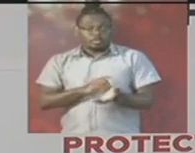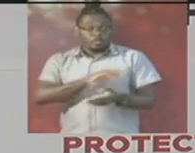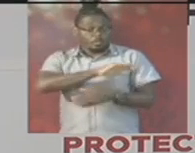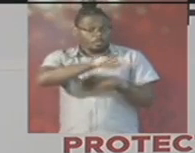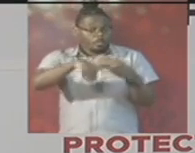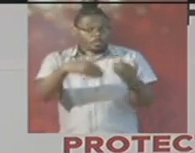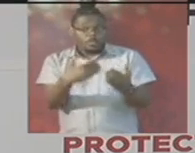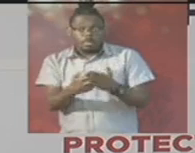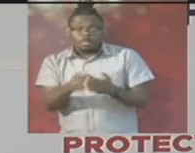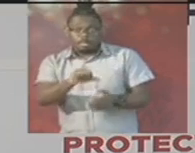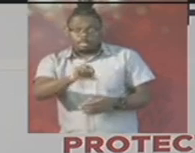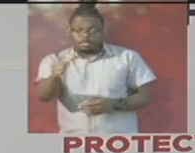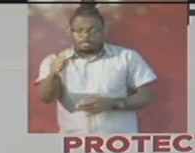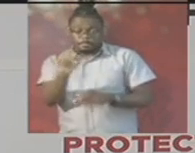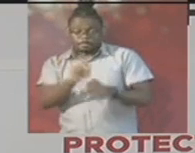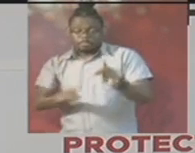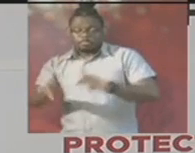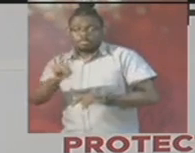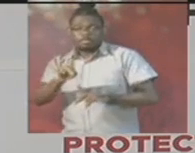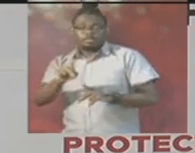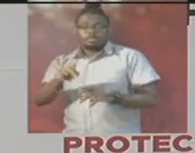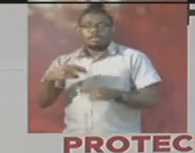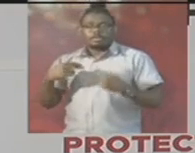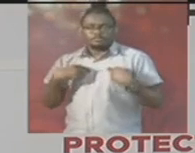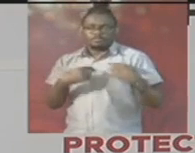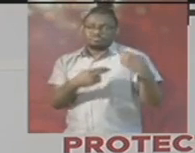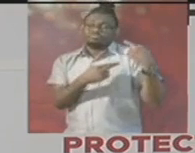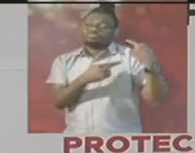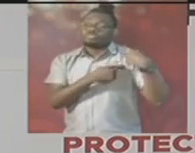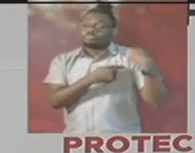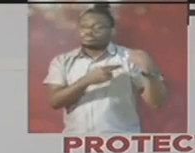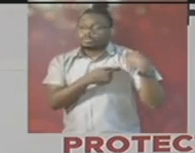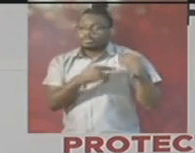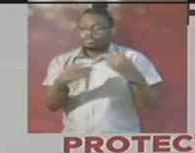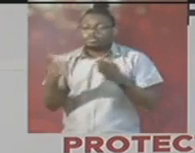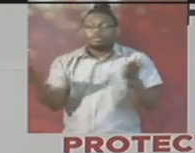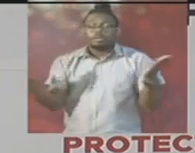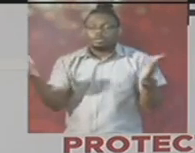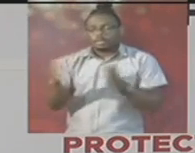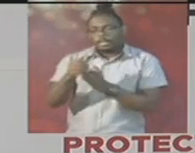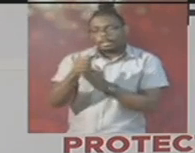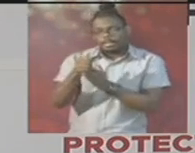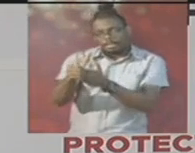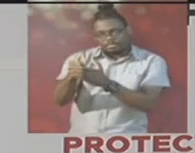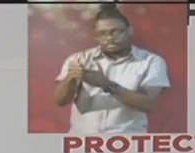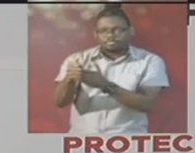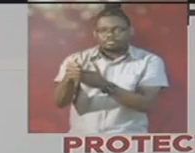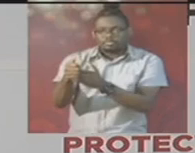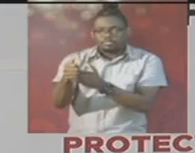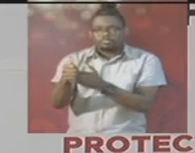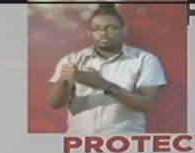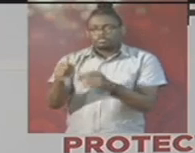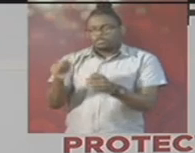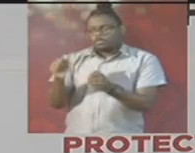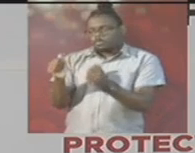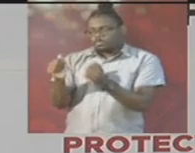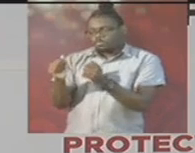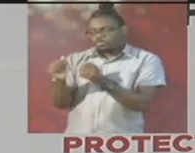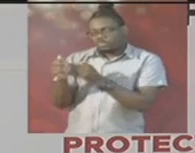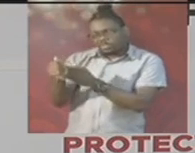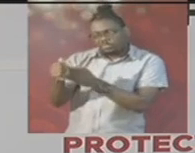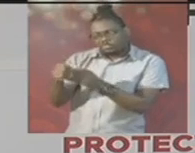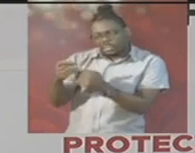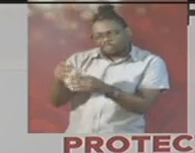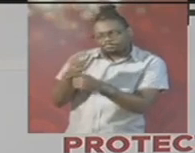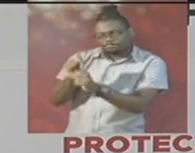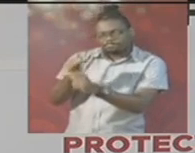persons charged with the responsibility of leading this response, we know we sound like stuck records, for those